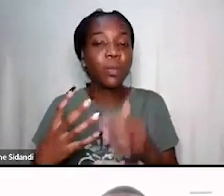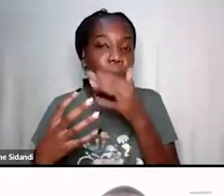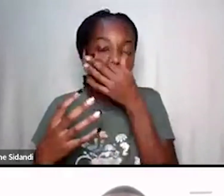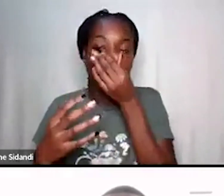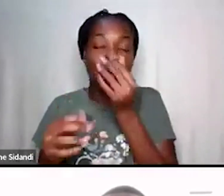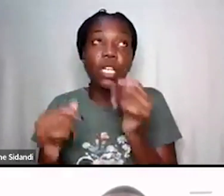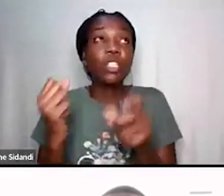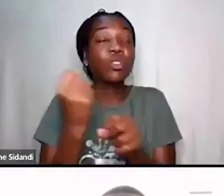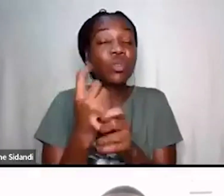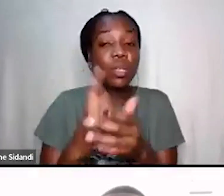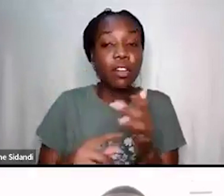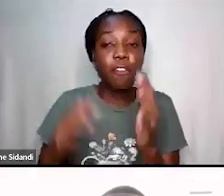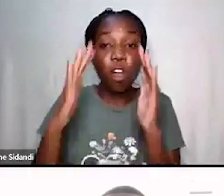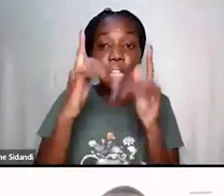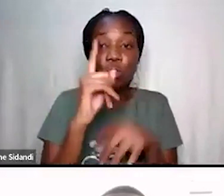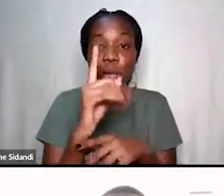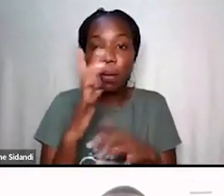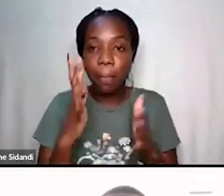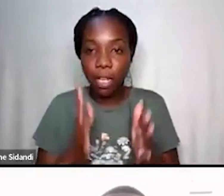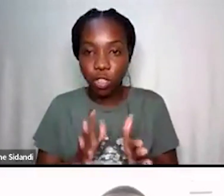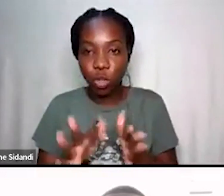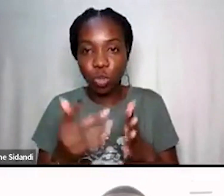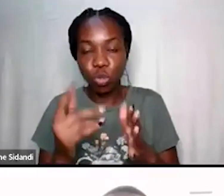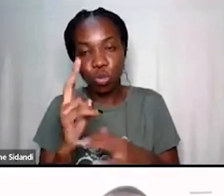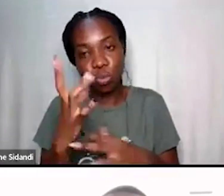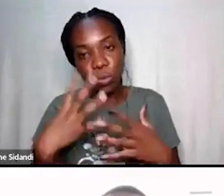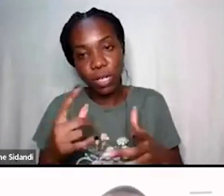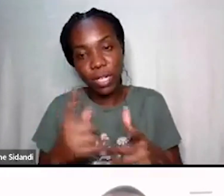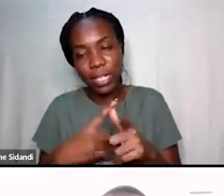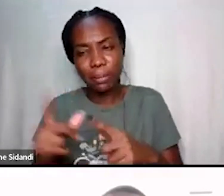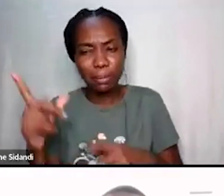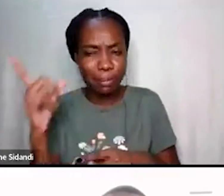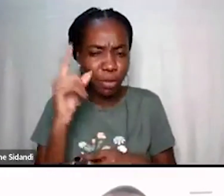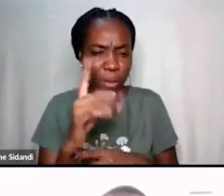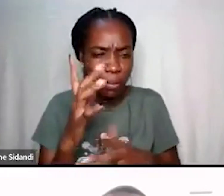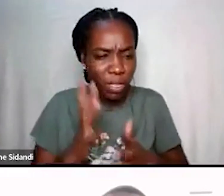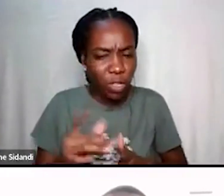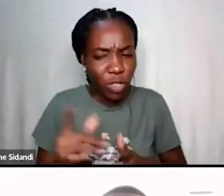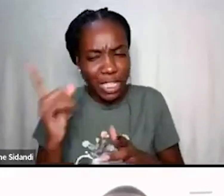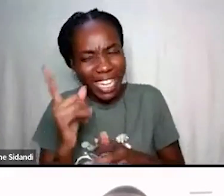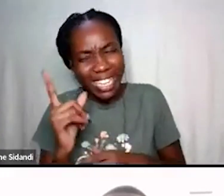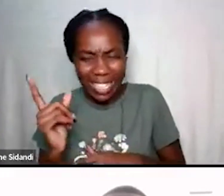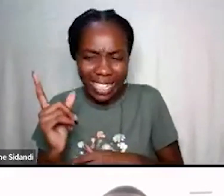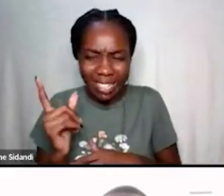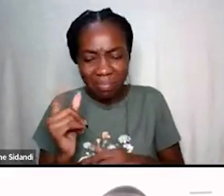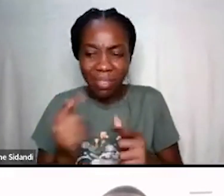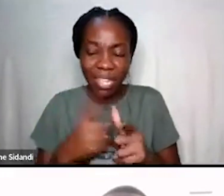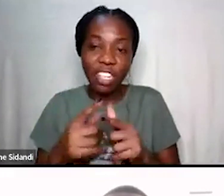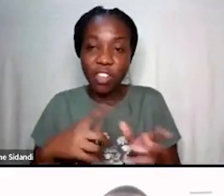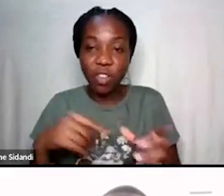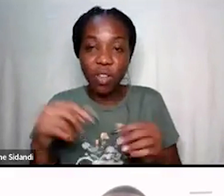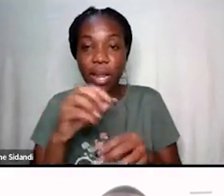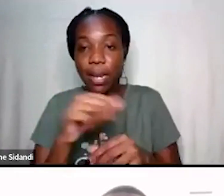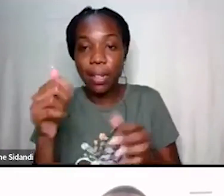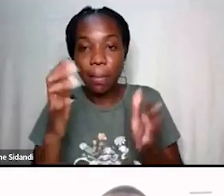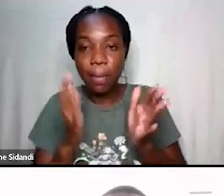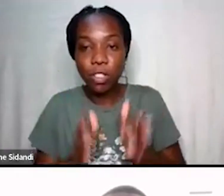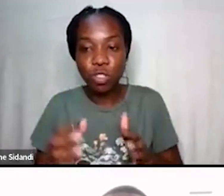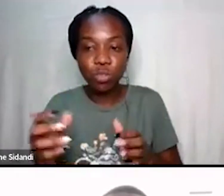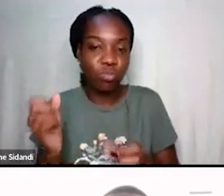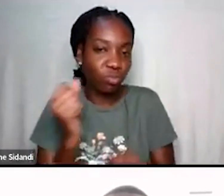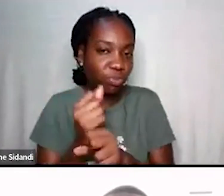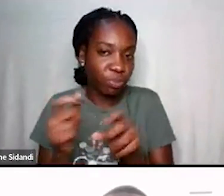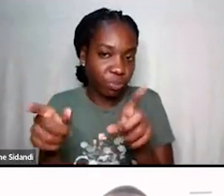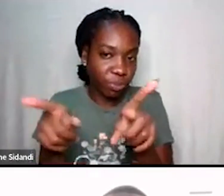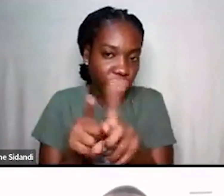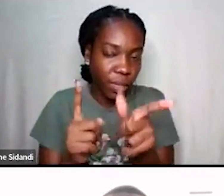focus more on one person or on the 2 people. They listen to one person, they listen. They go to the other person, they do the same. And after